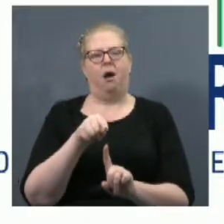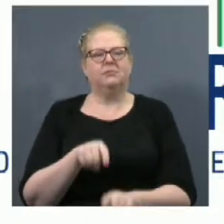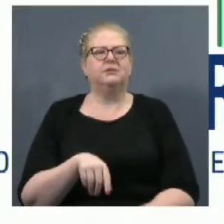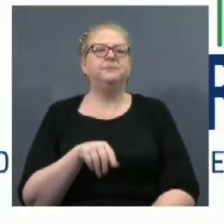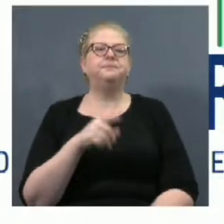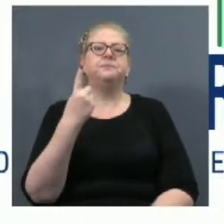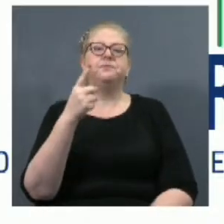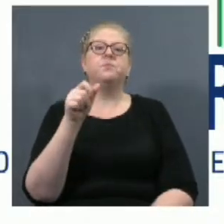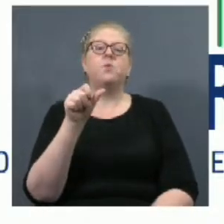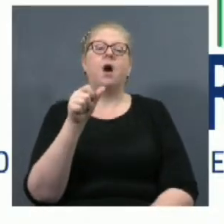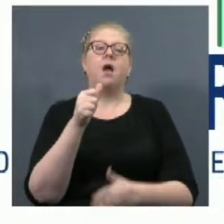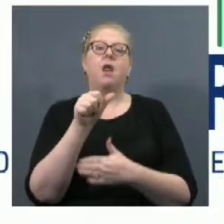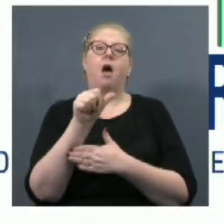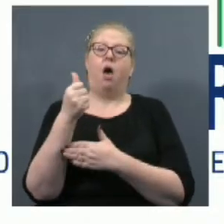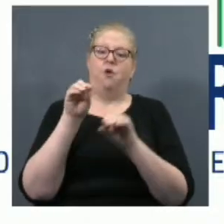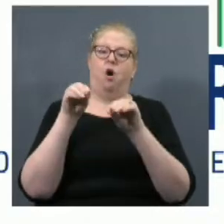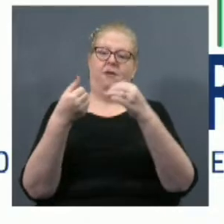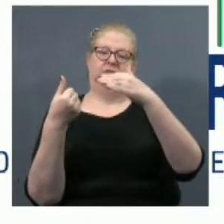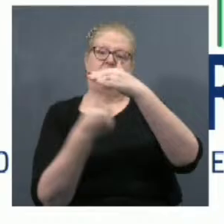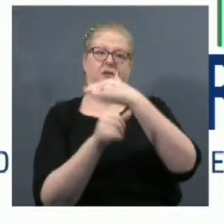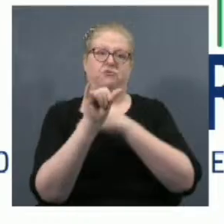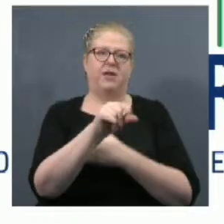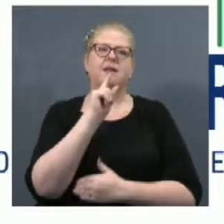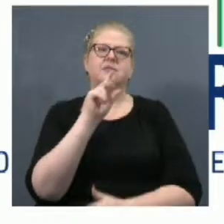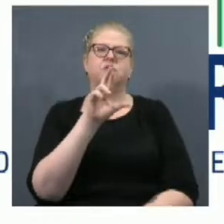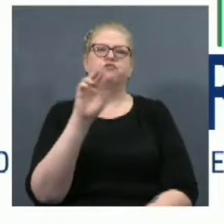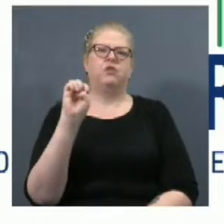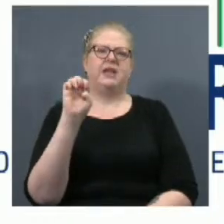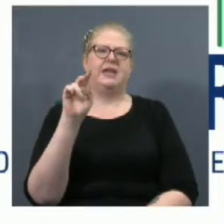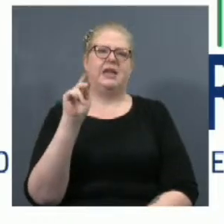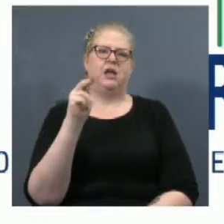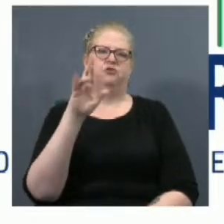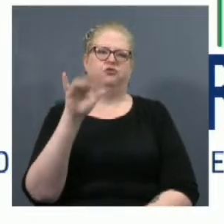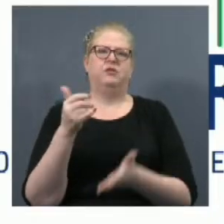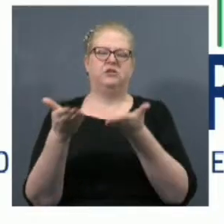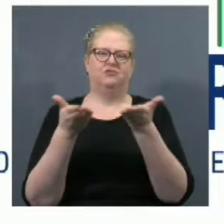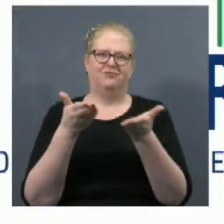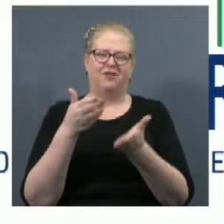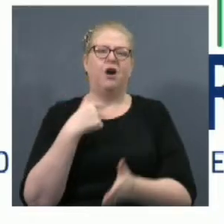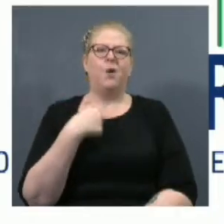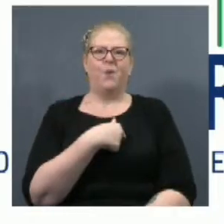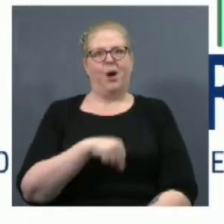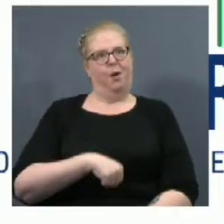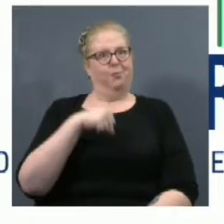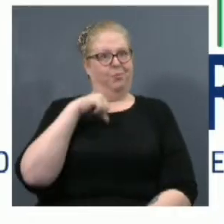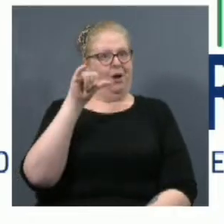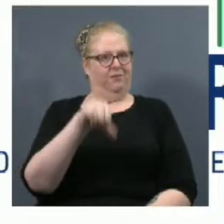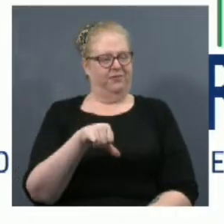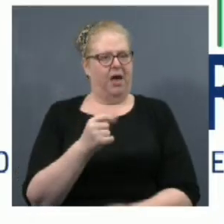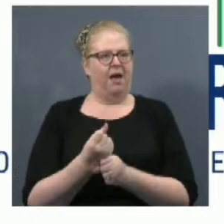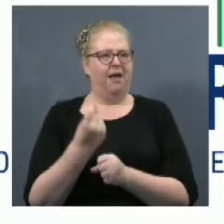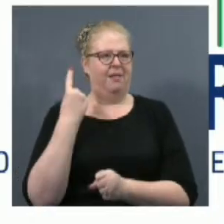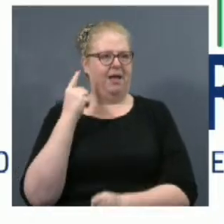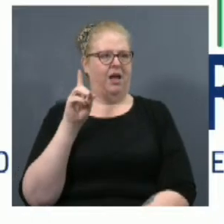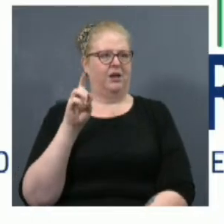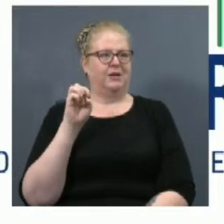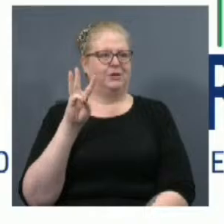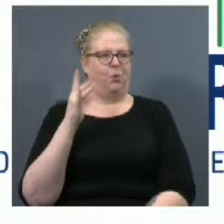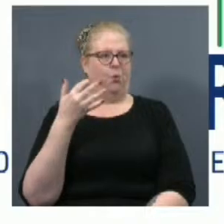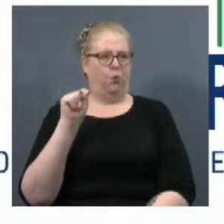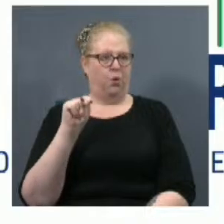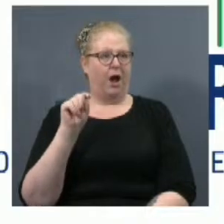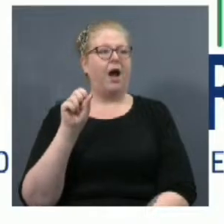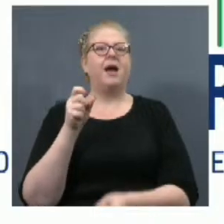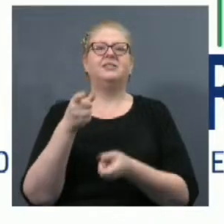of Neighborhood Safety is reentry services, and we're definitely proud of that. You will see that last year Dwight served, who is the